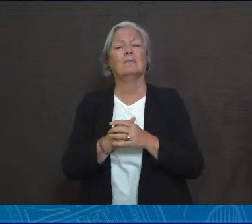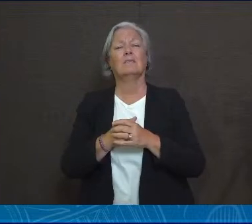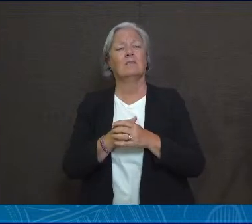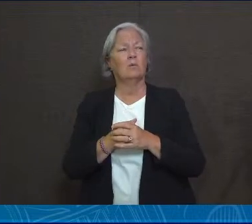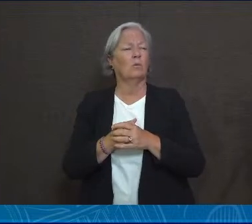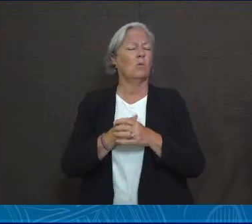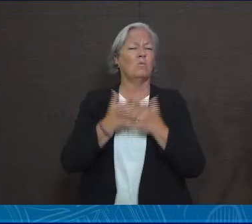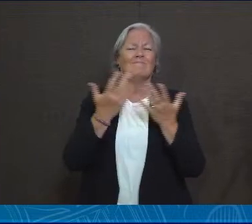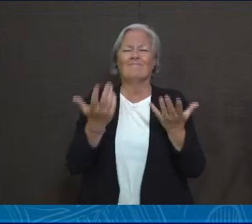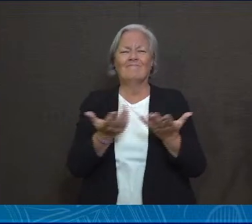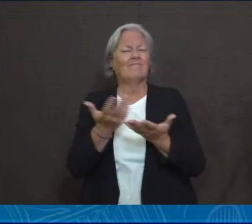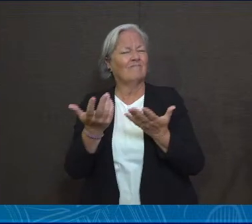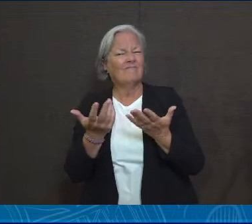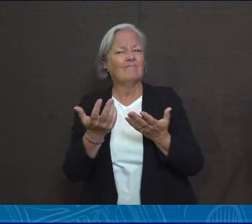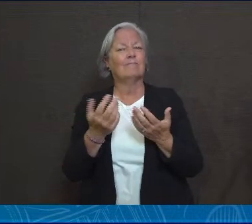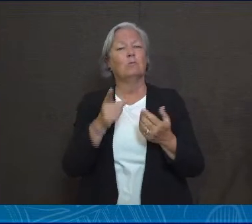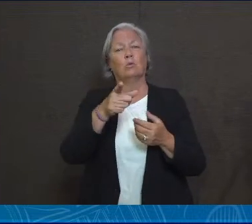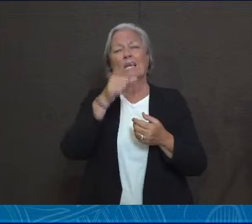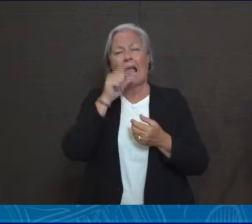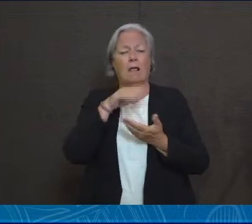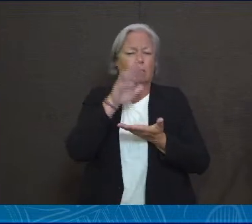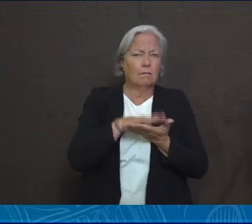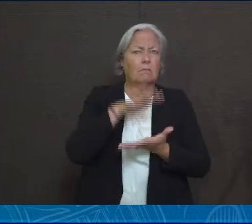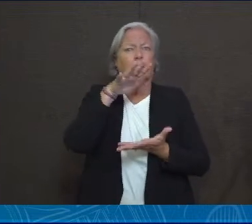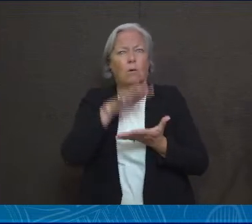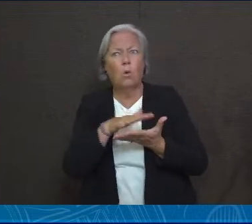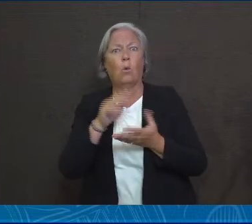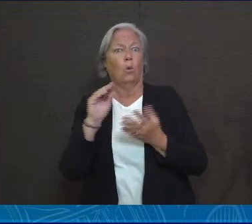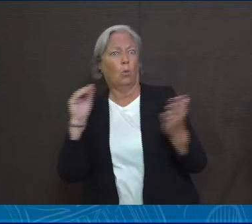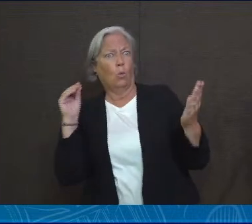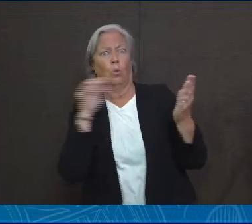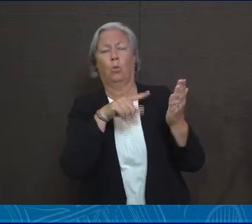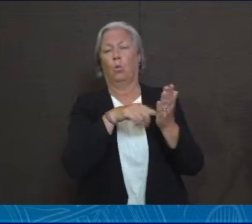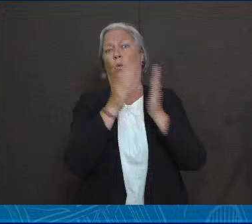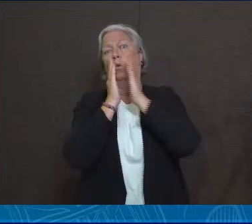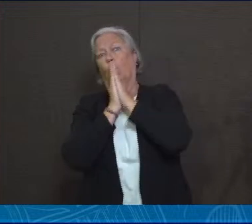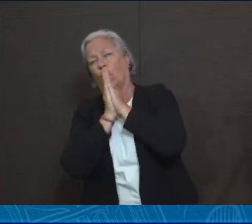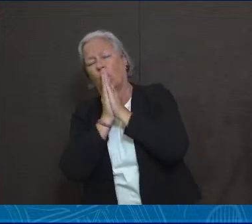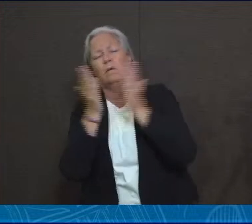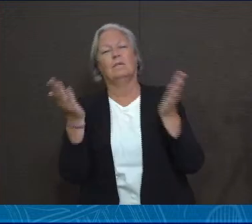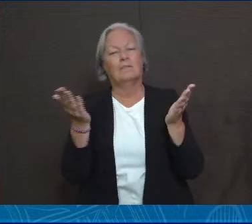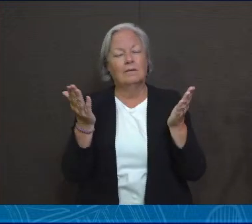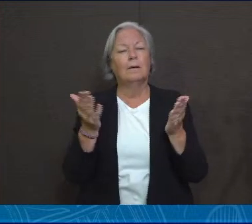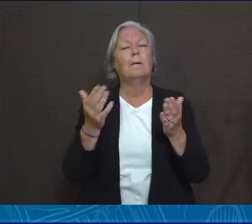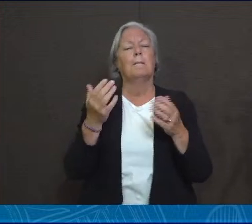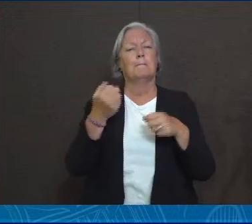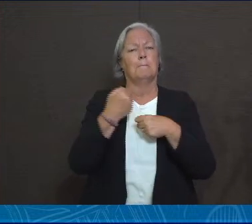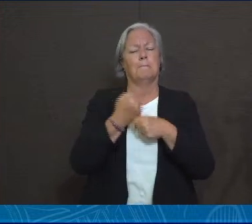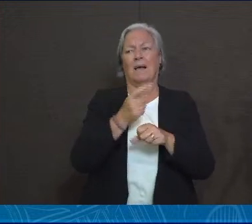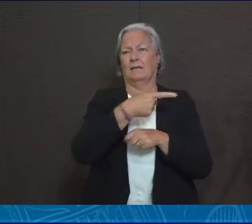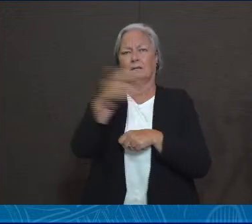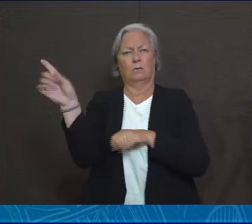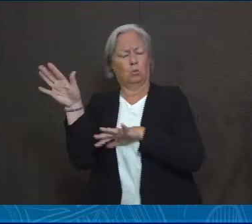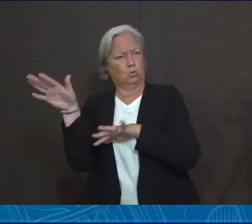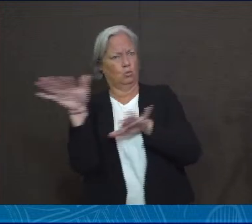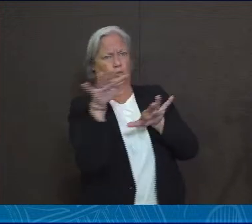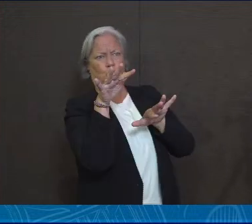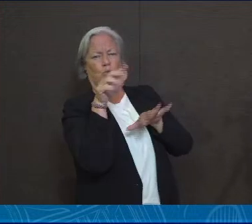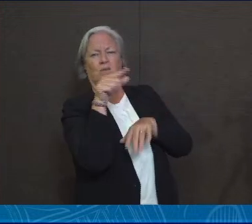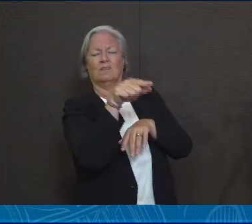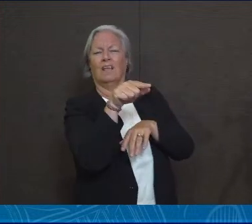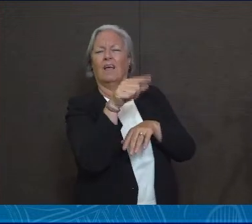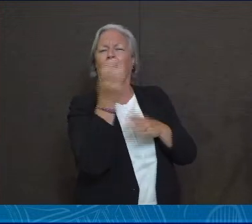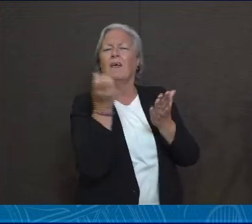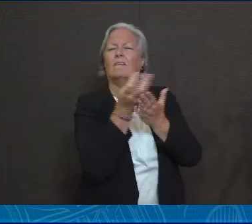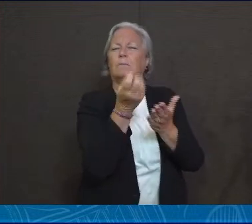if you will, or sensationalised so that it can create a headline or something that would capture the attention of people,